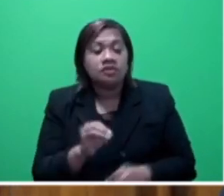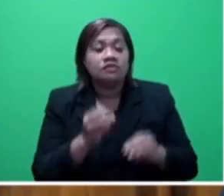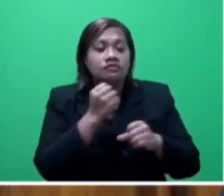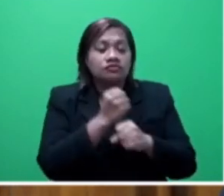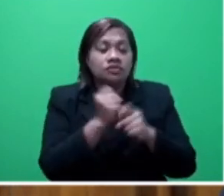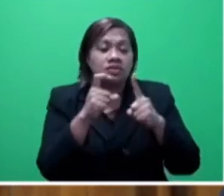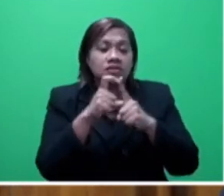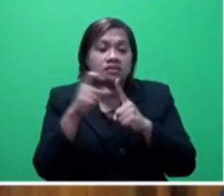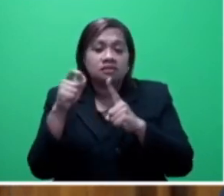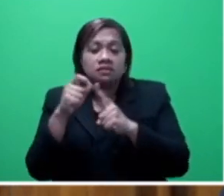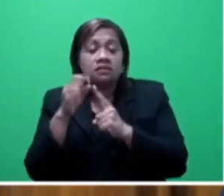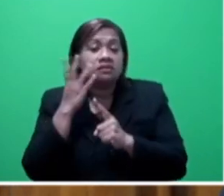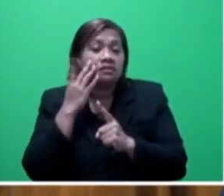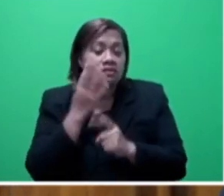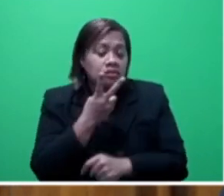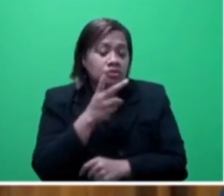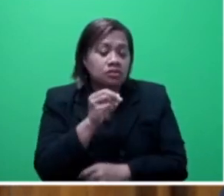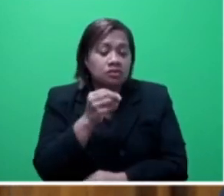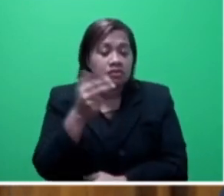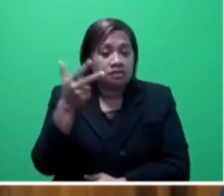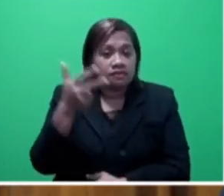in 2018.